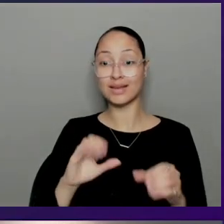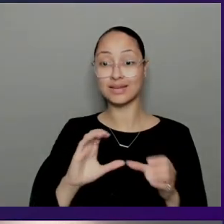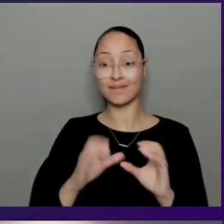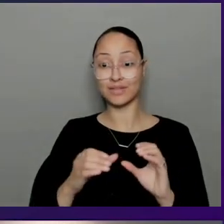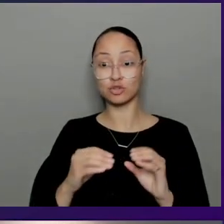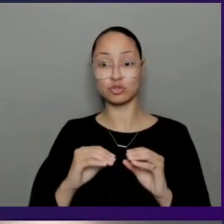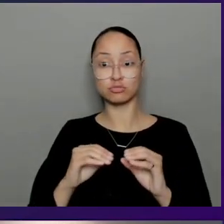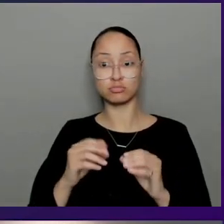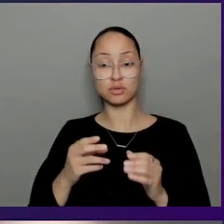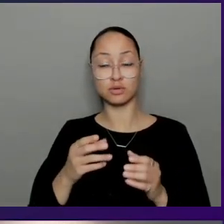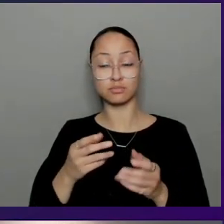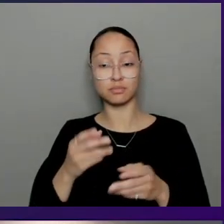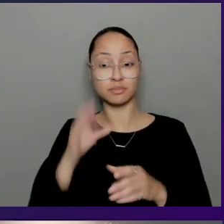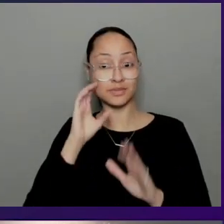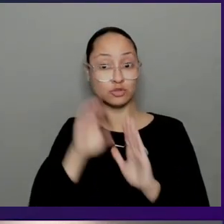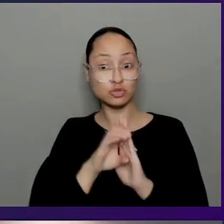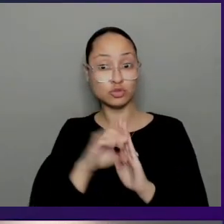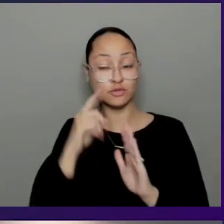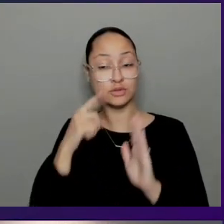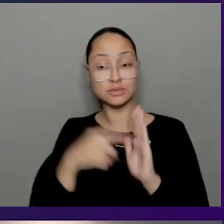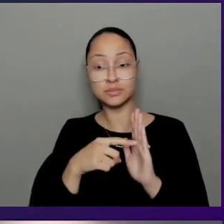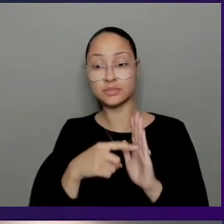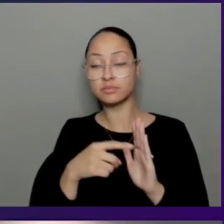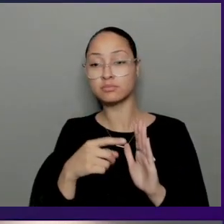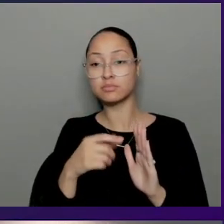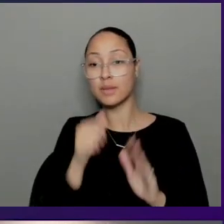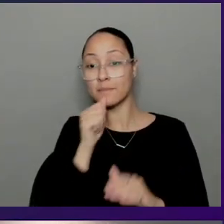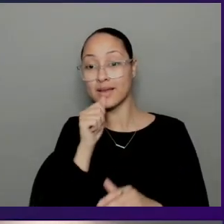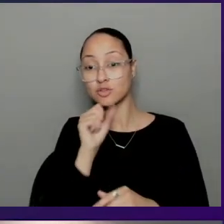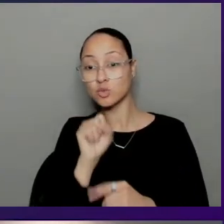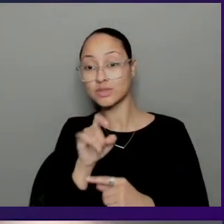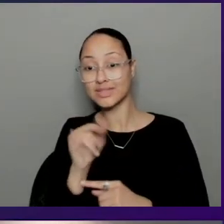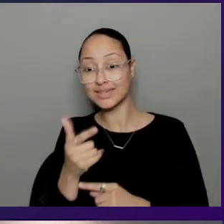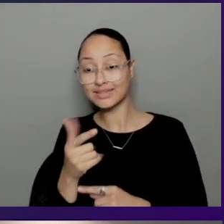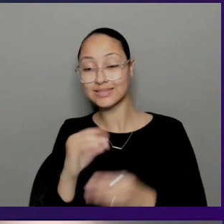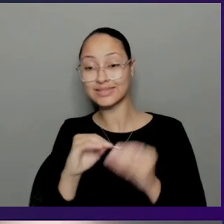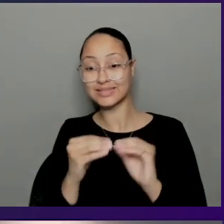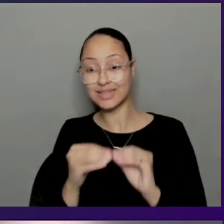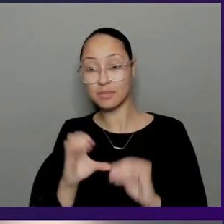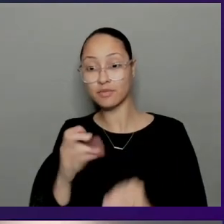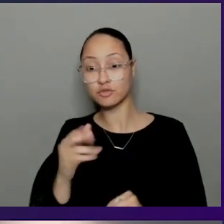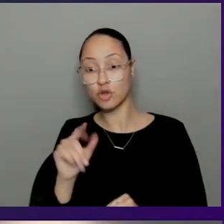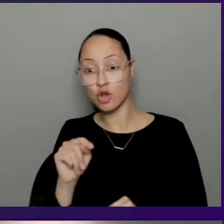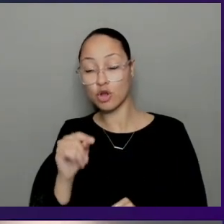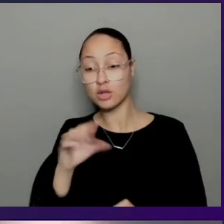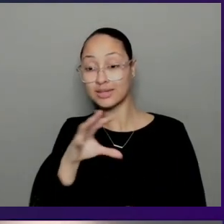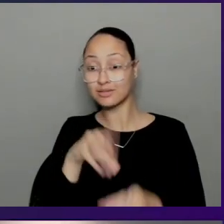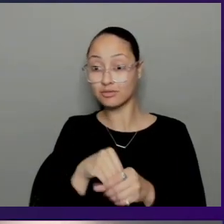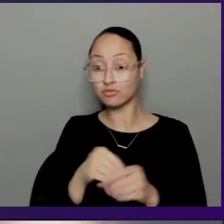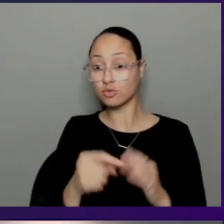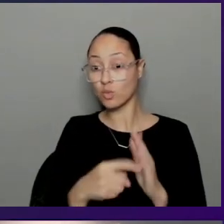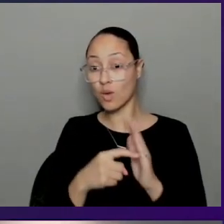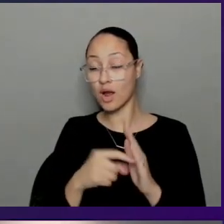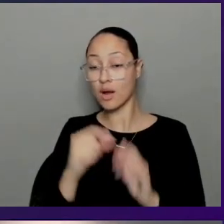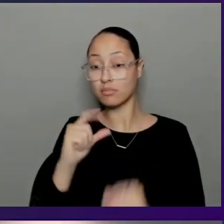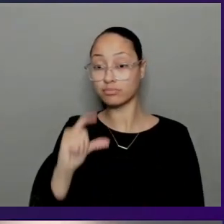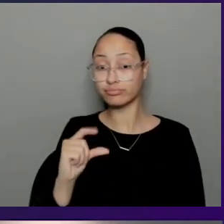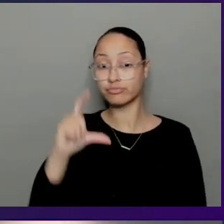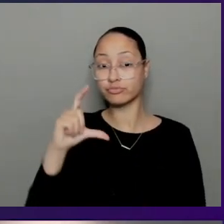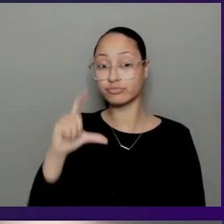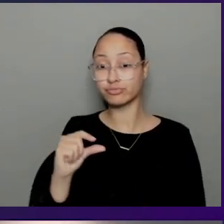example, password settings, number of charts, including lowercase or uppercase characters or